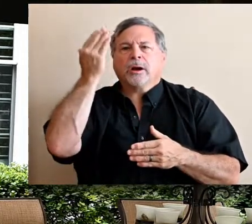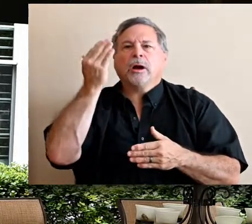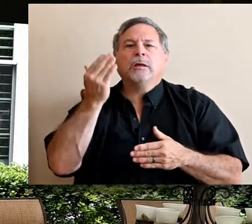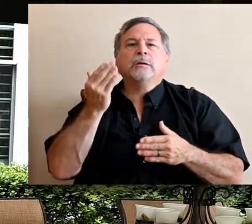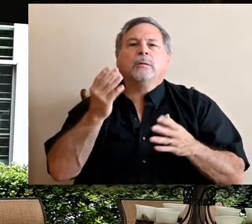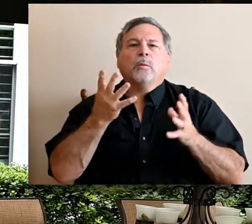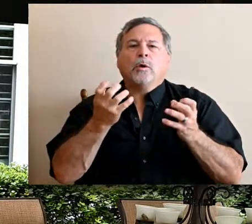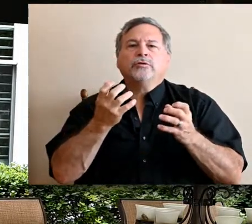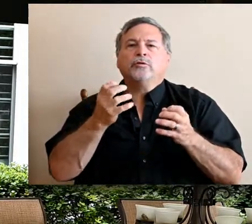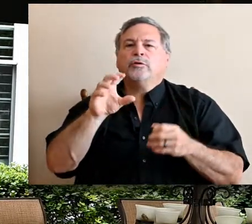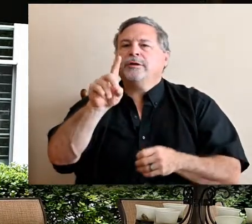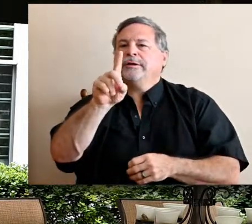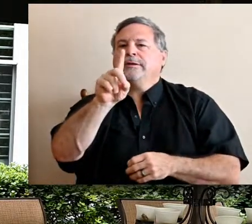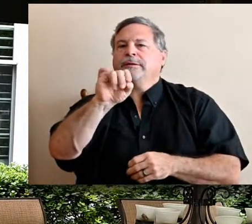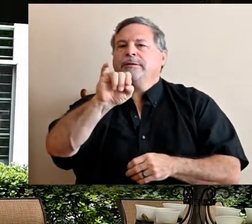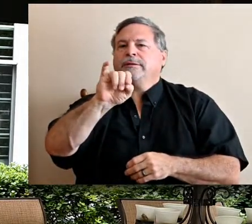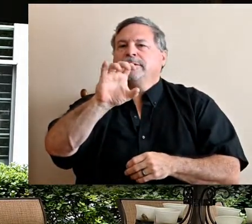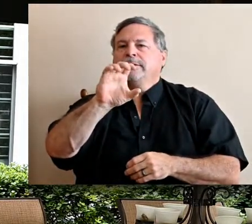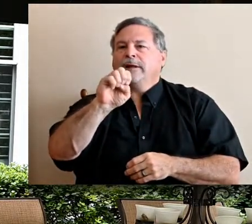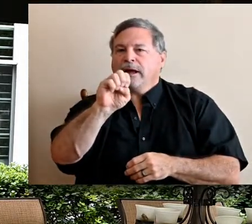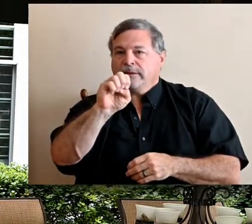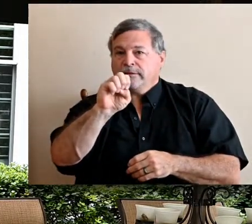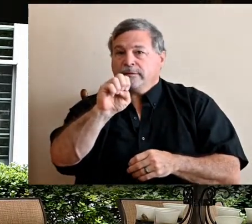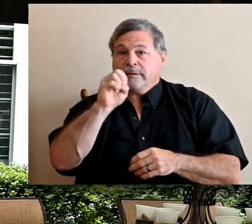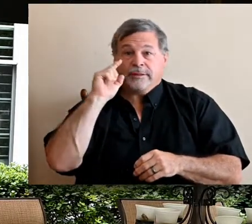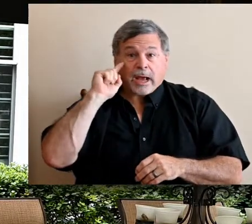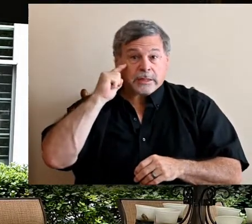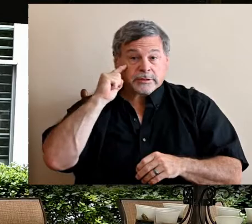to sit there and dice this.